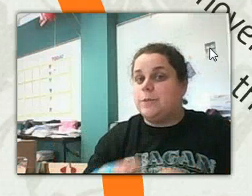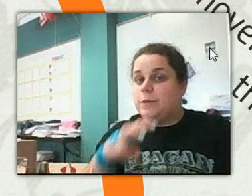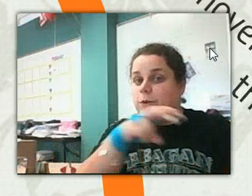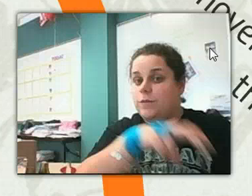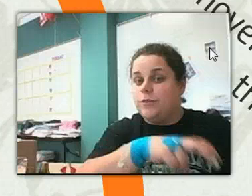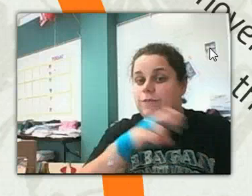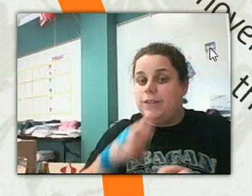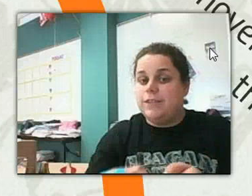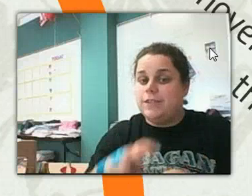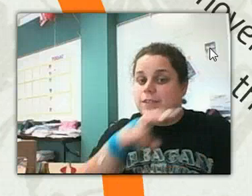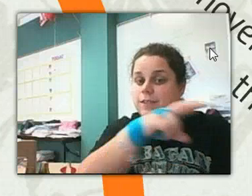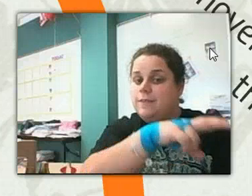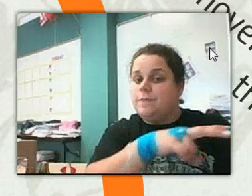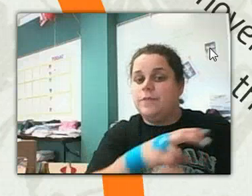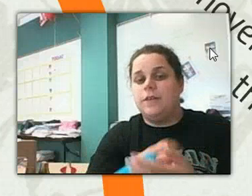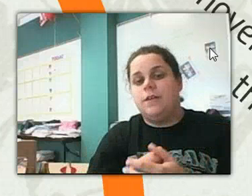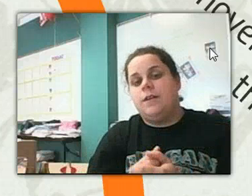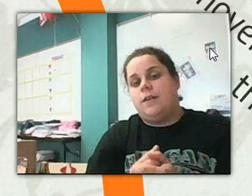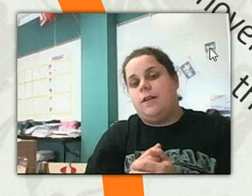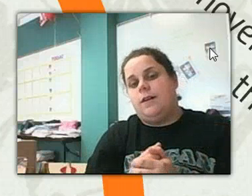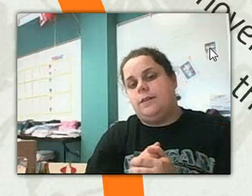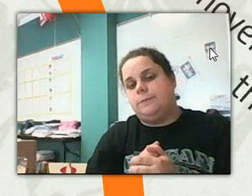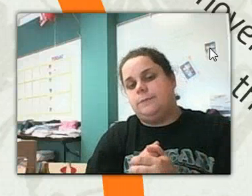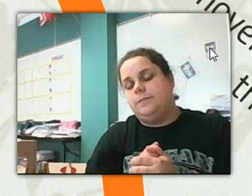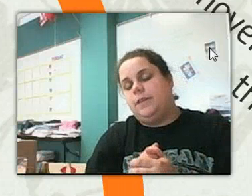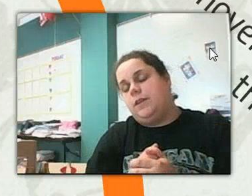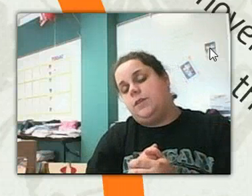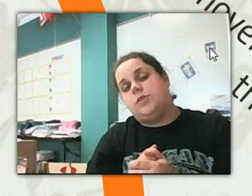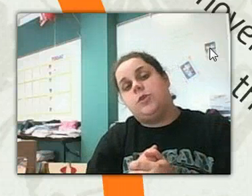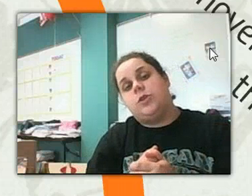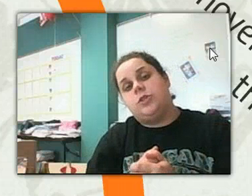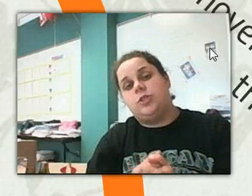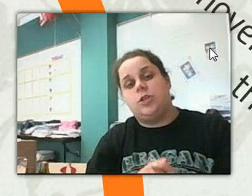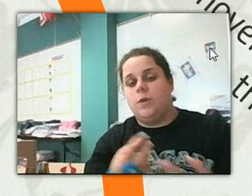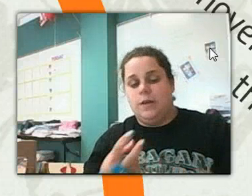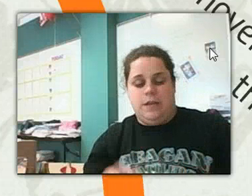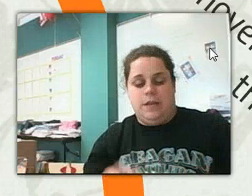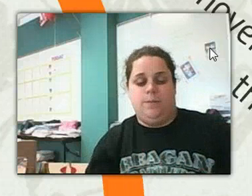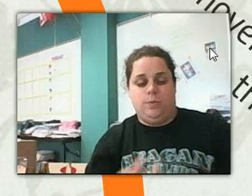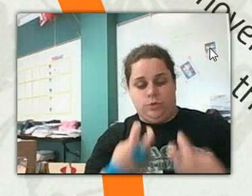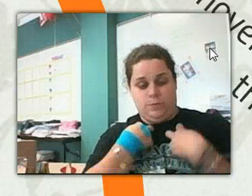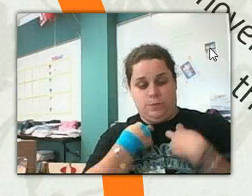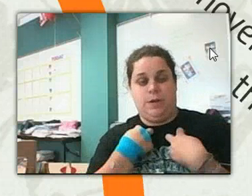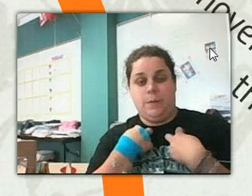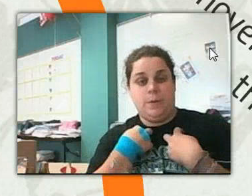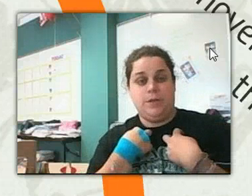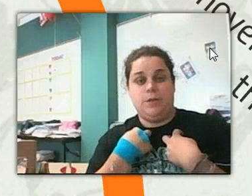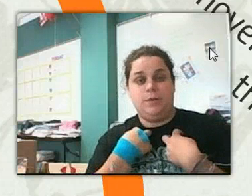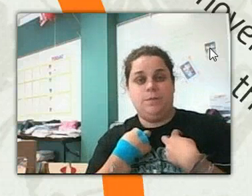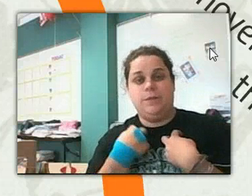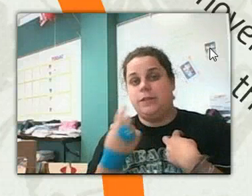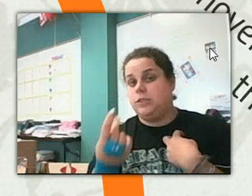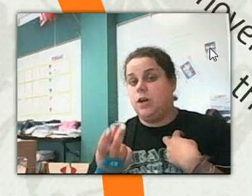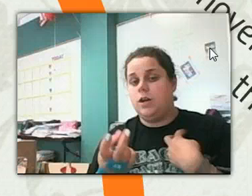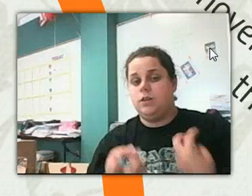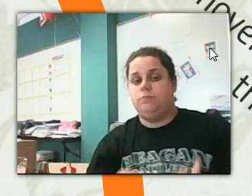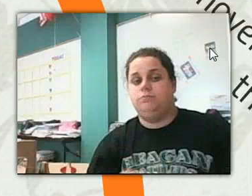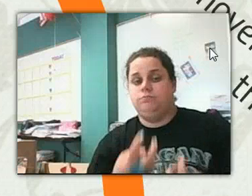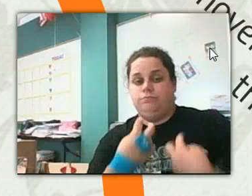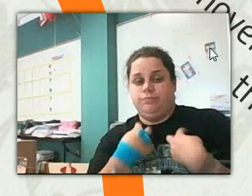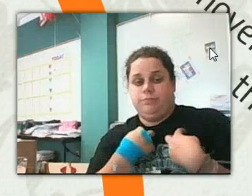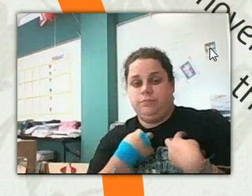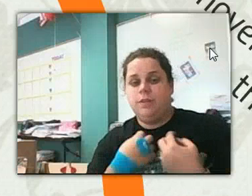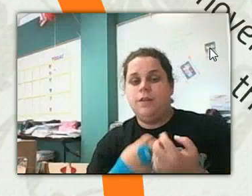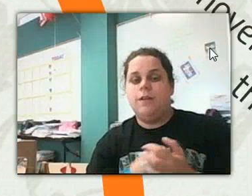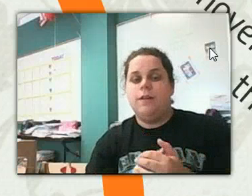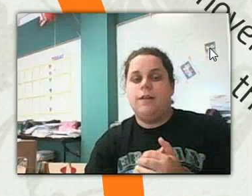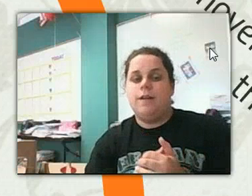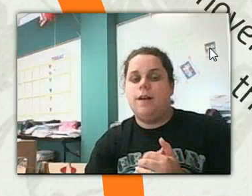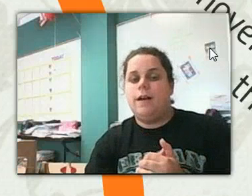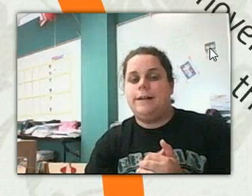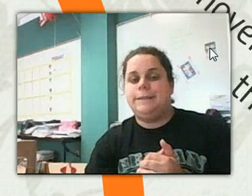sheep jumping over a fence. It also could show an animal jumping up on you, like a dog.